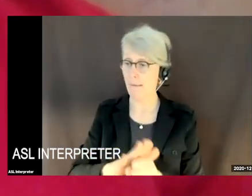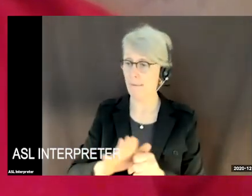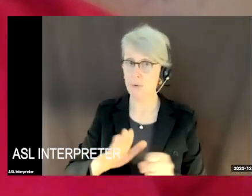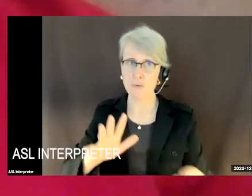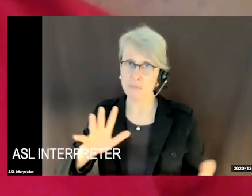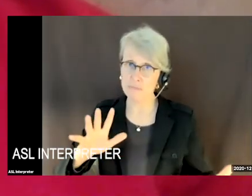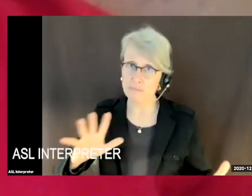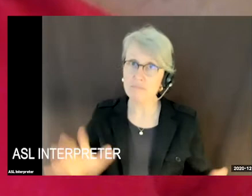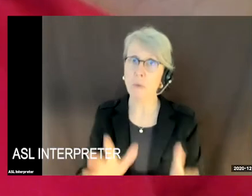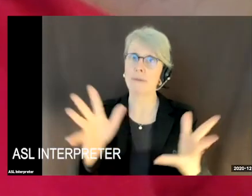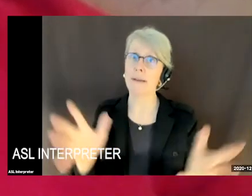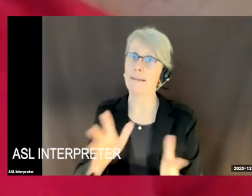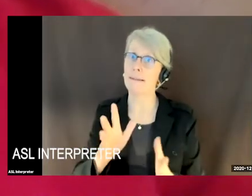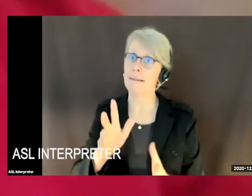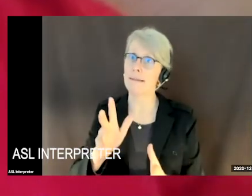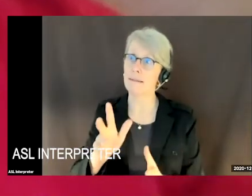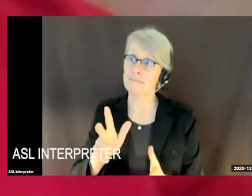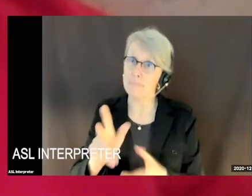the population in this